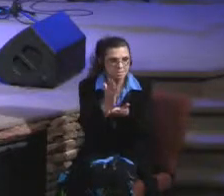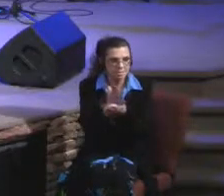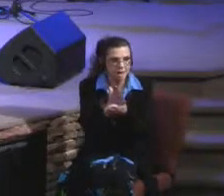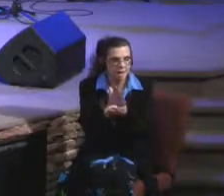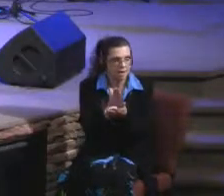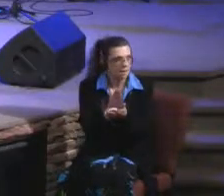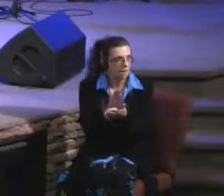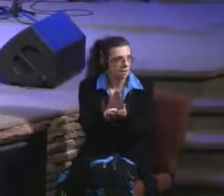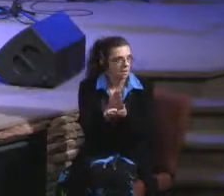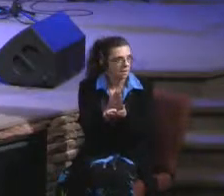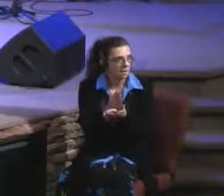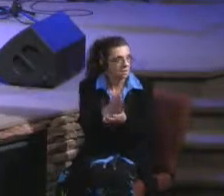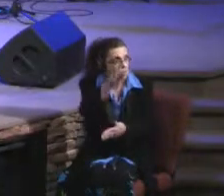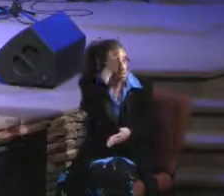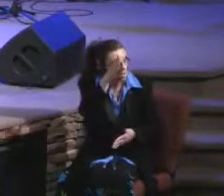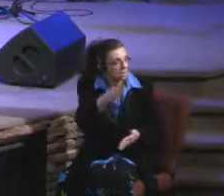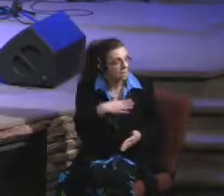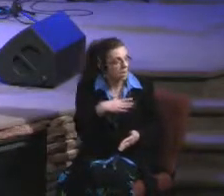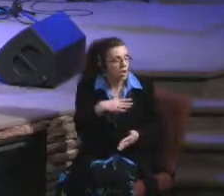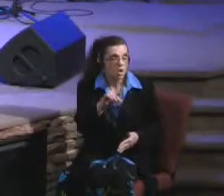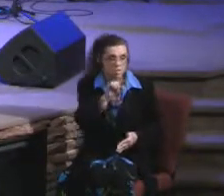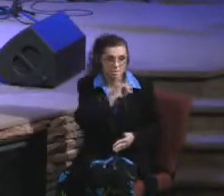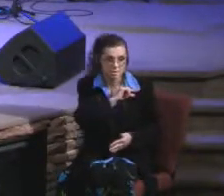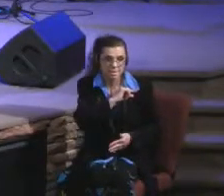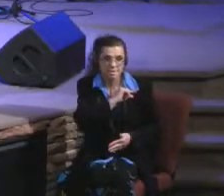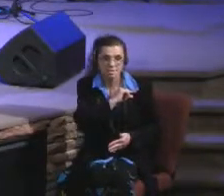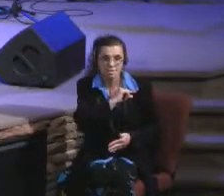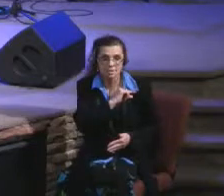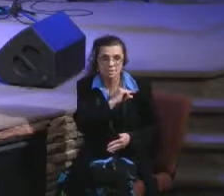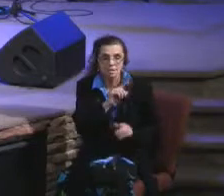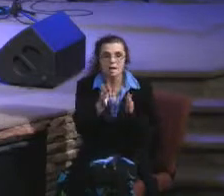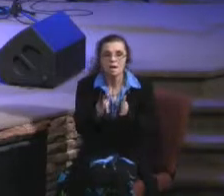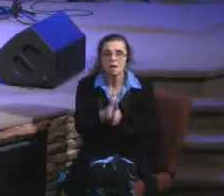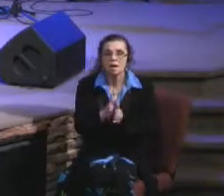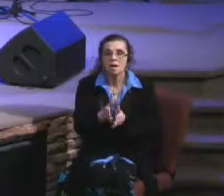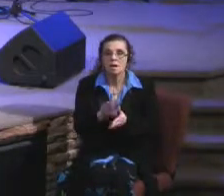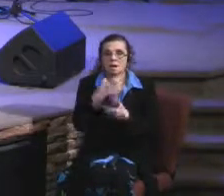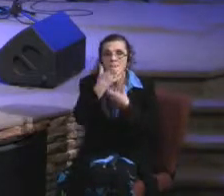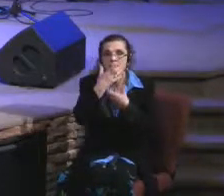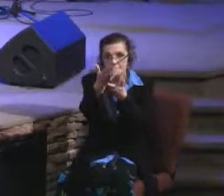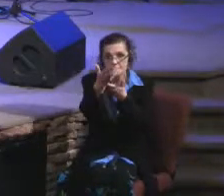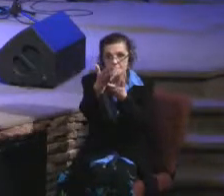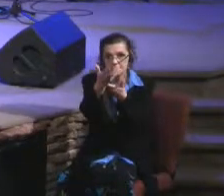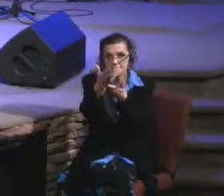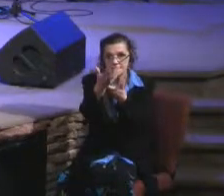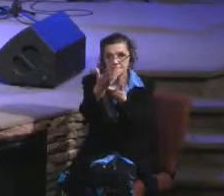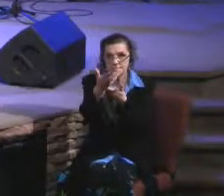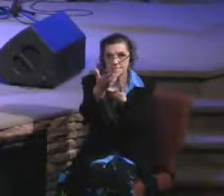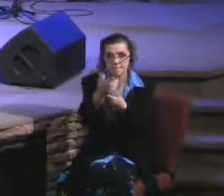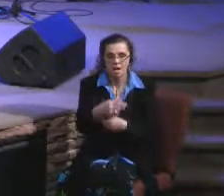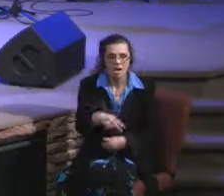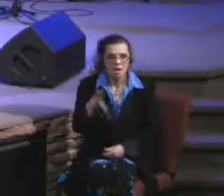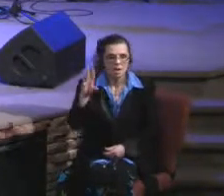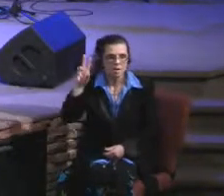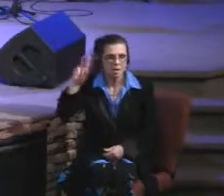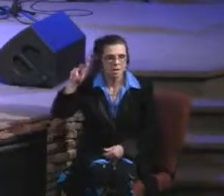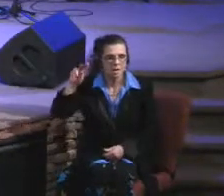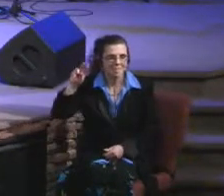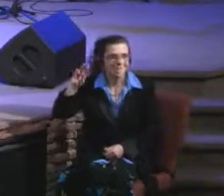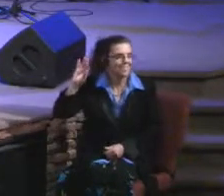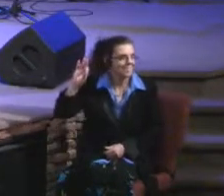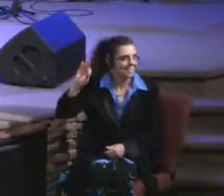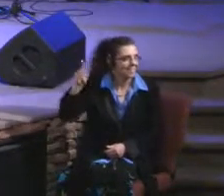until the man who was guilty confessed to it. Now, I don't look for Brother Mike to start calling folk